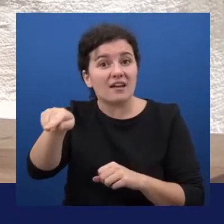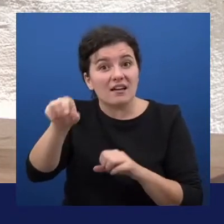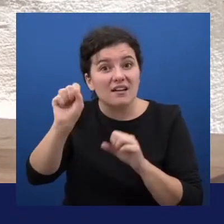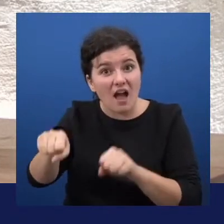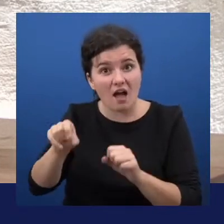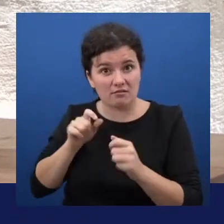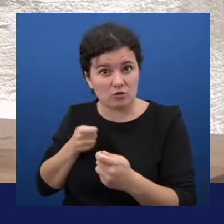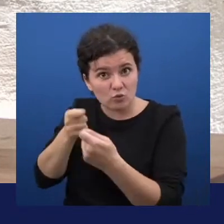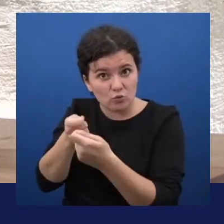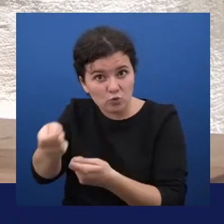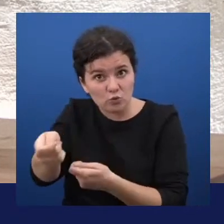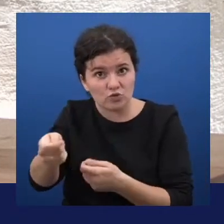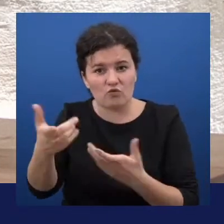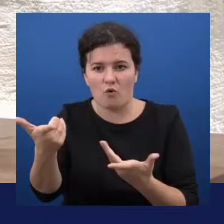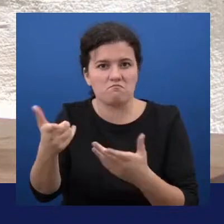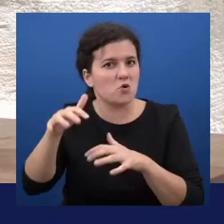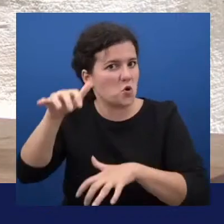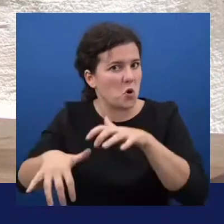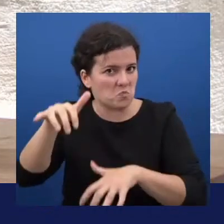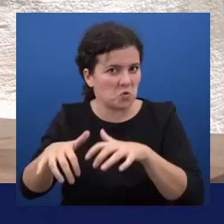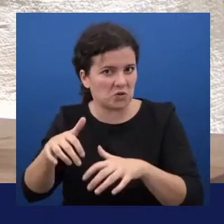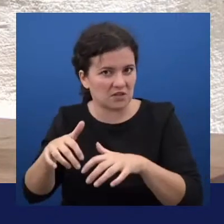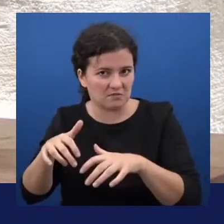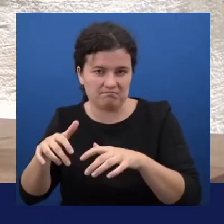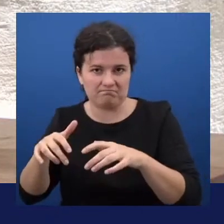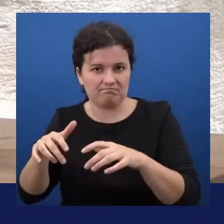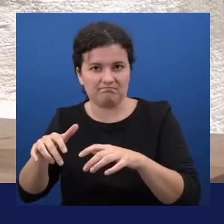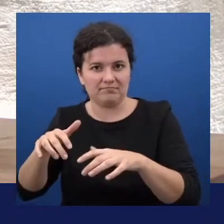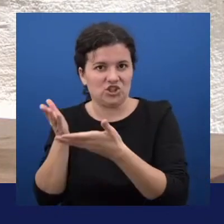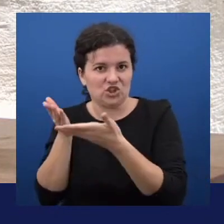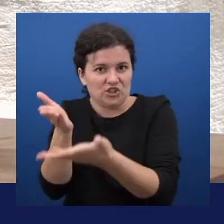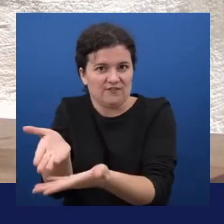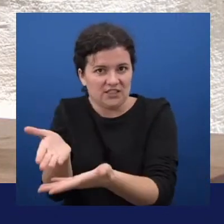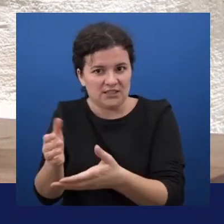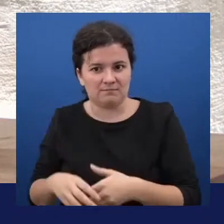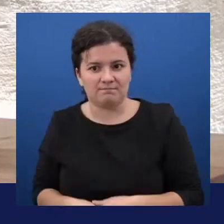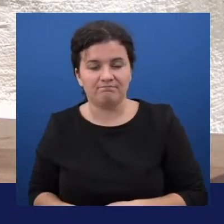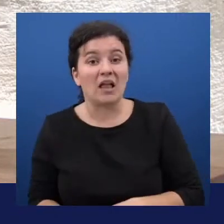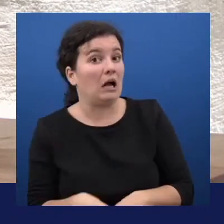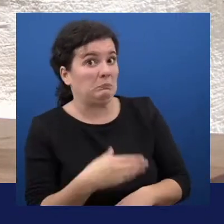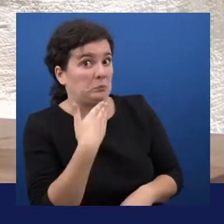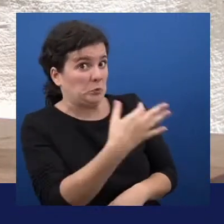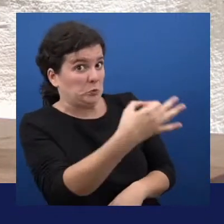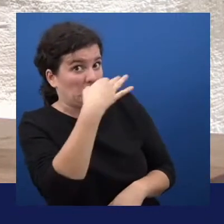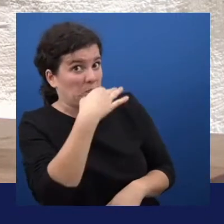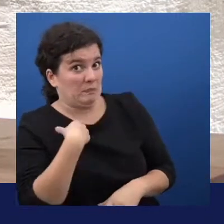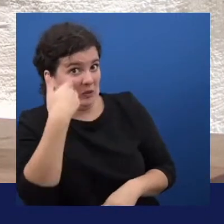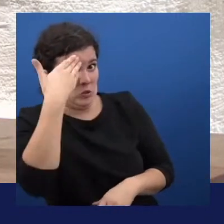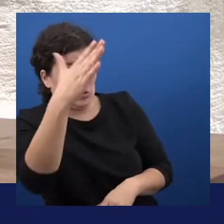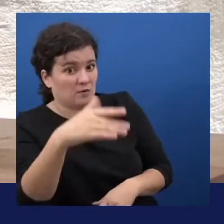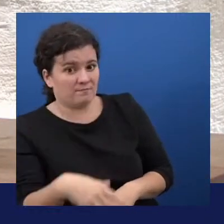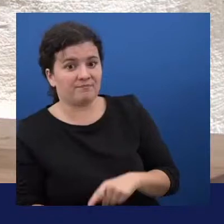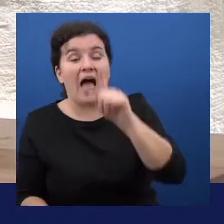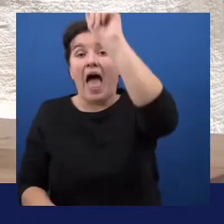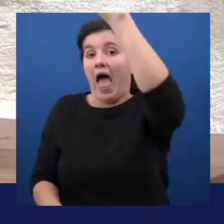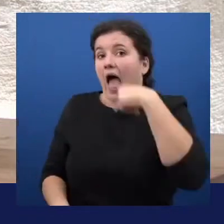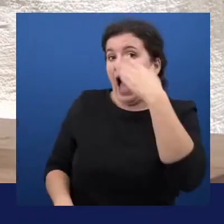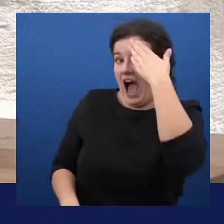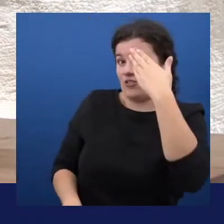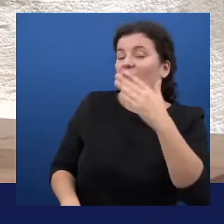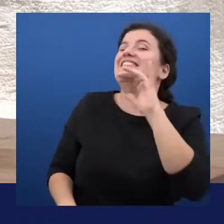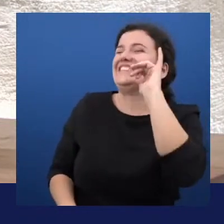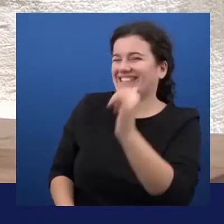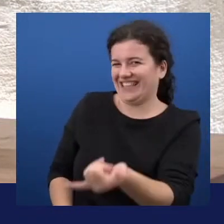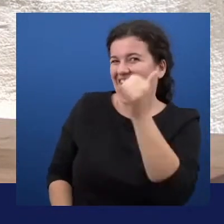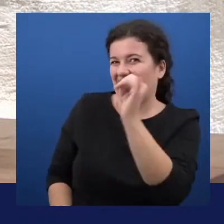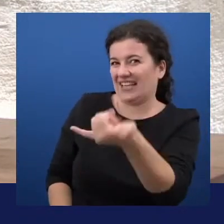I'm just. That's a good without question. words, it's don't amazing know. to see the stuff that The you can answer do is with, yes. custom computer vision. That's So good. one You can last